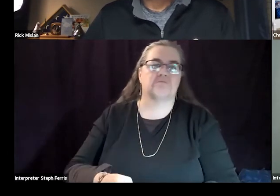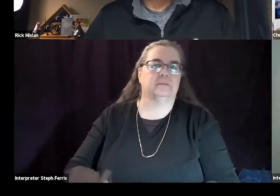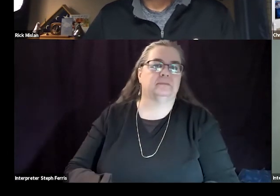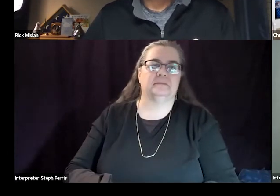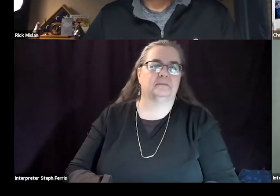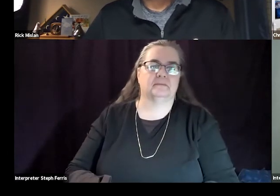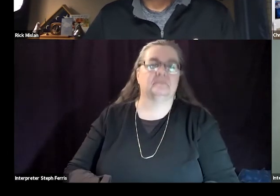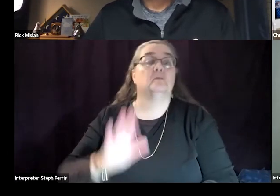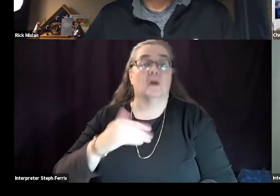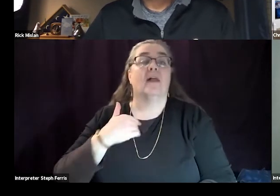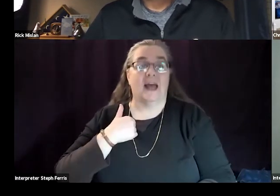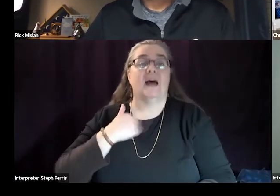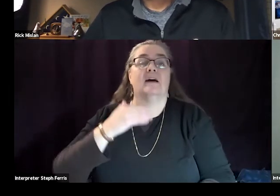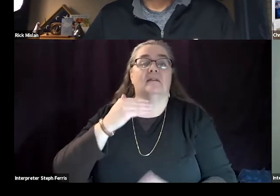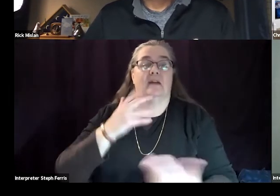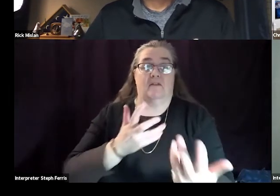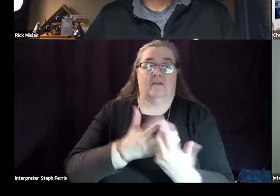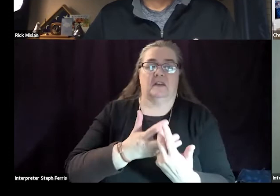And certainly